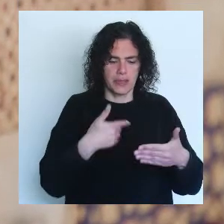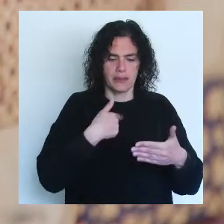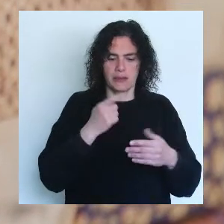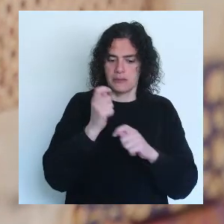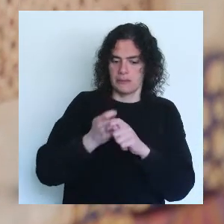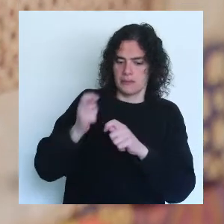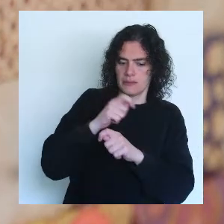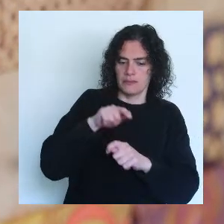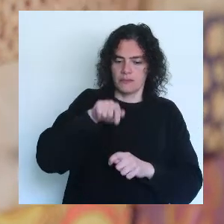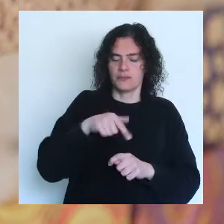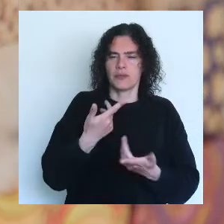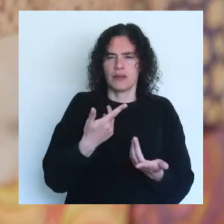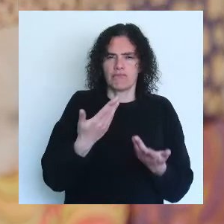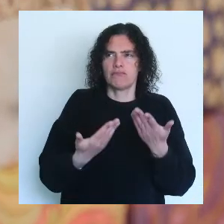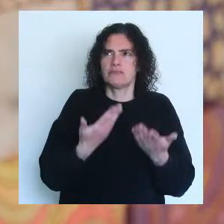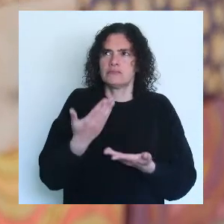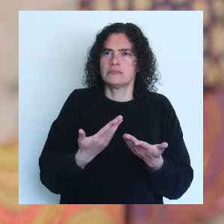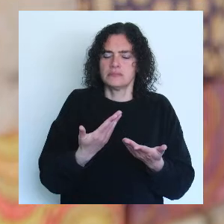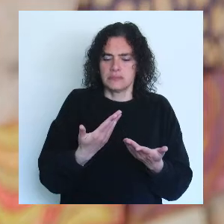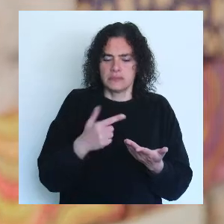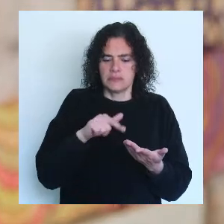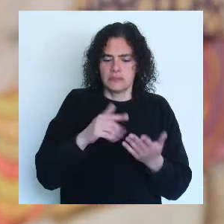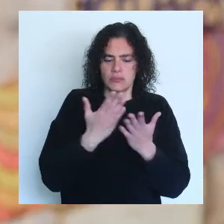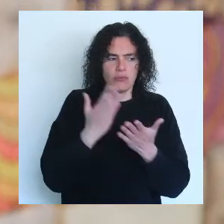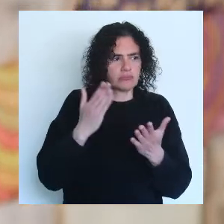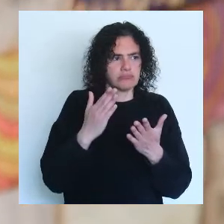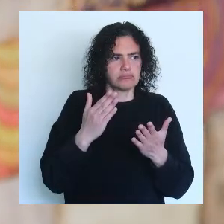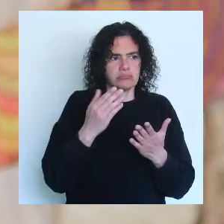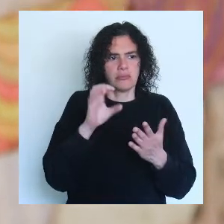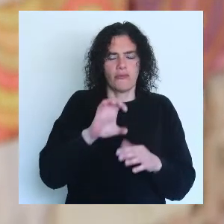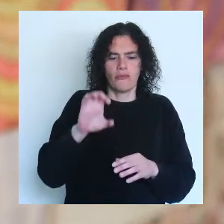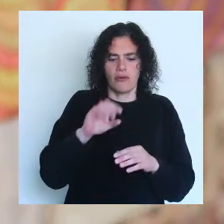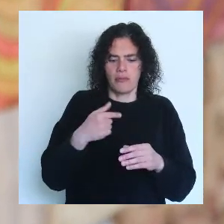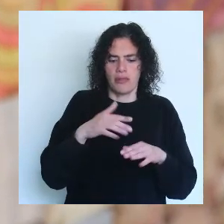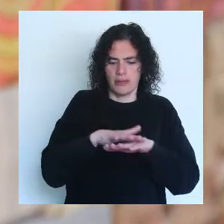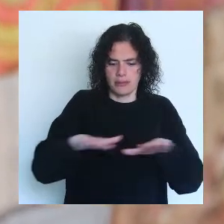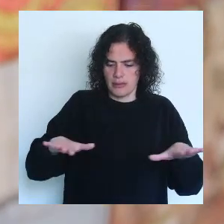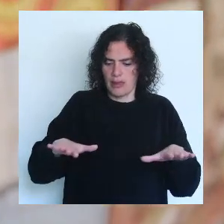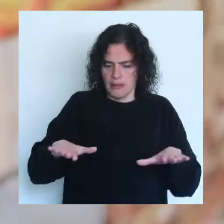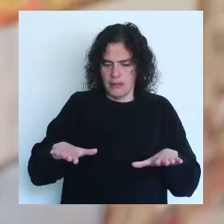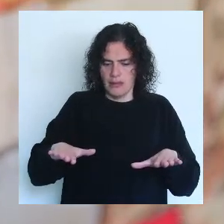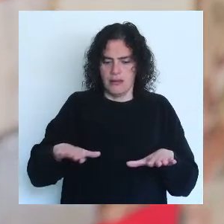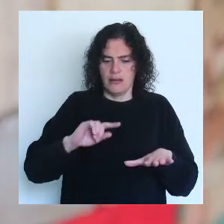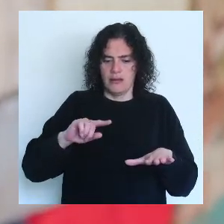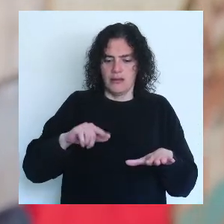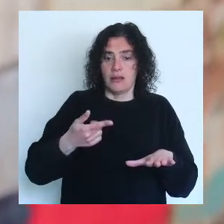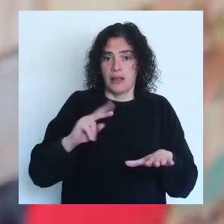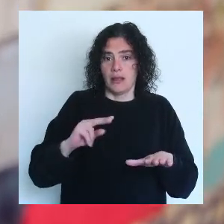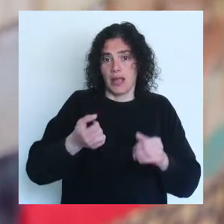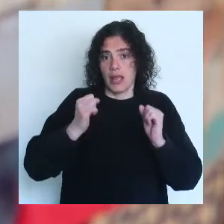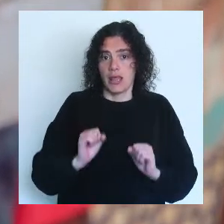a wall sculpture, which is almost only the outline of a